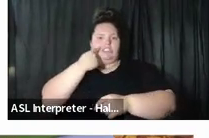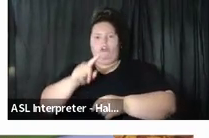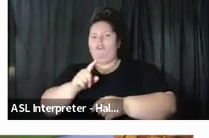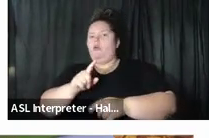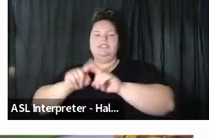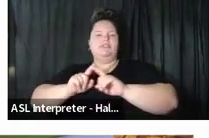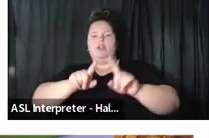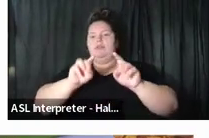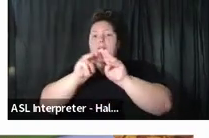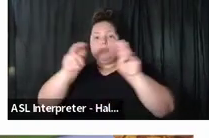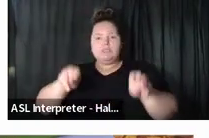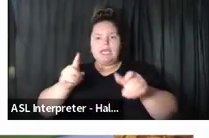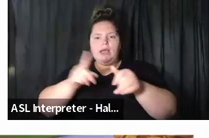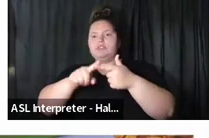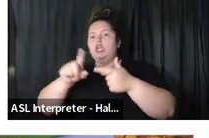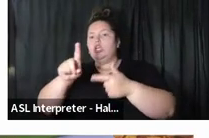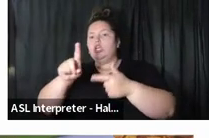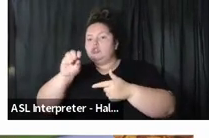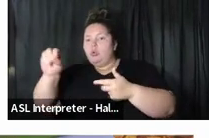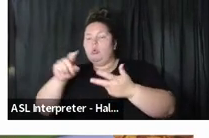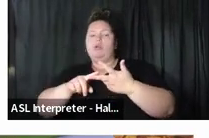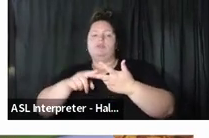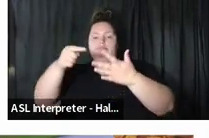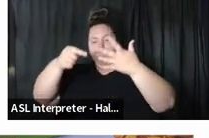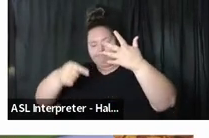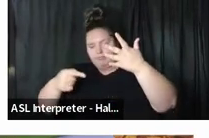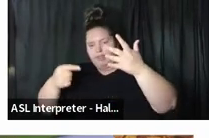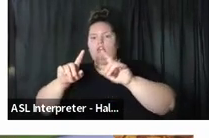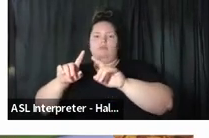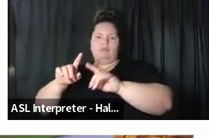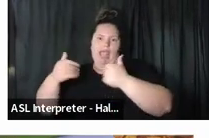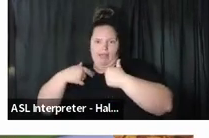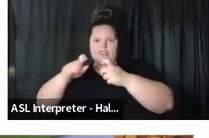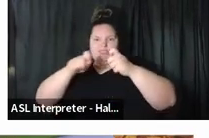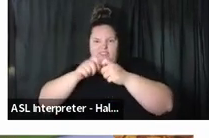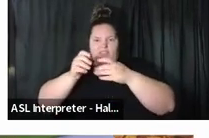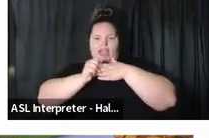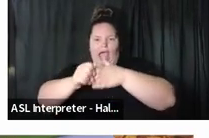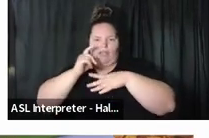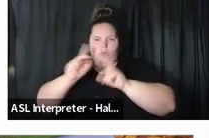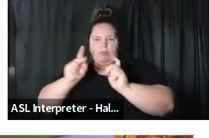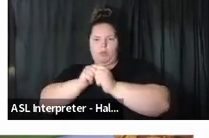zoos, all types of different areas. They have a specific guide for people with disabilities.